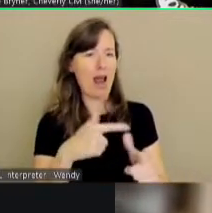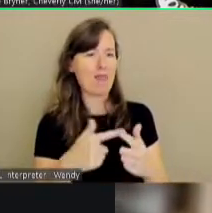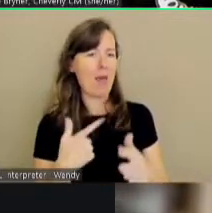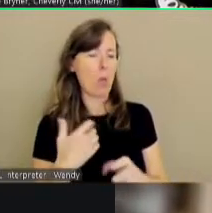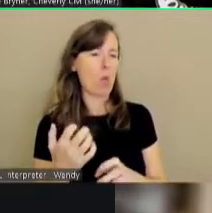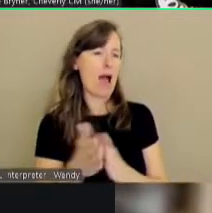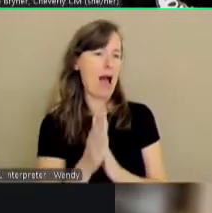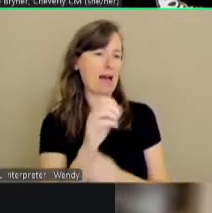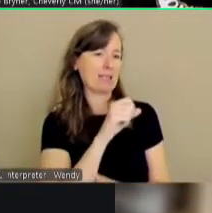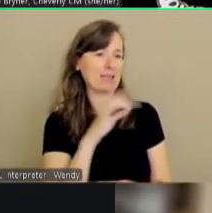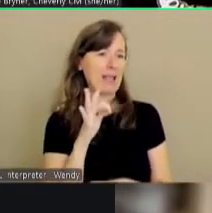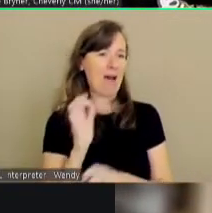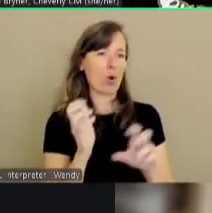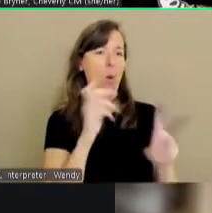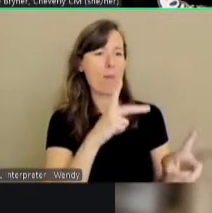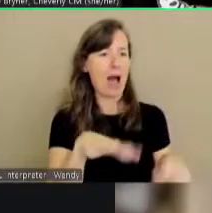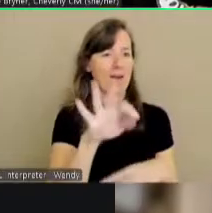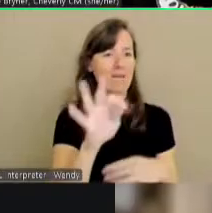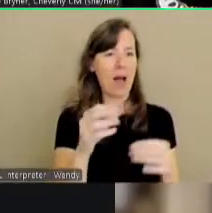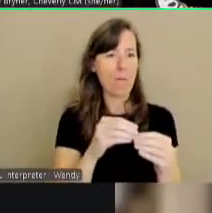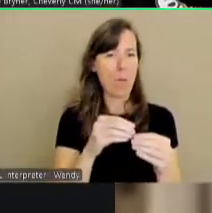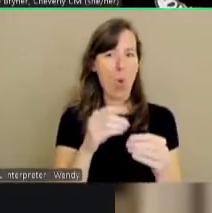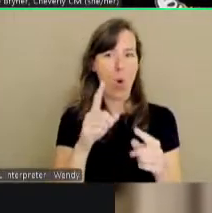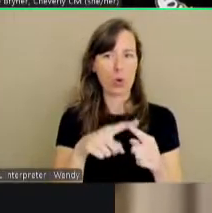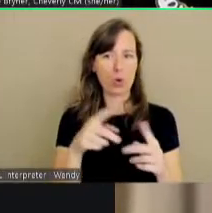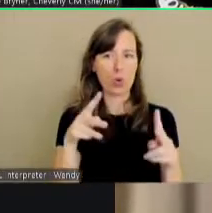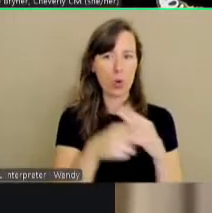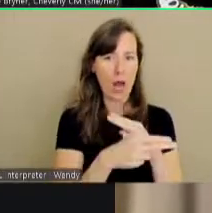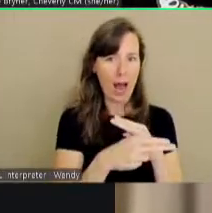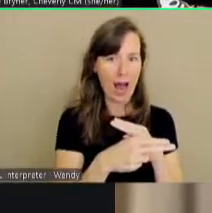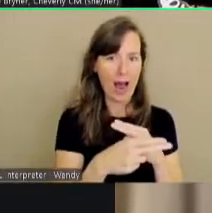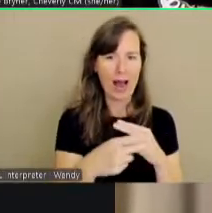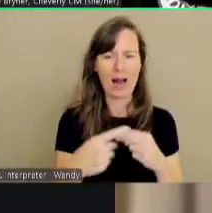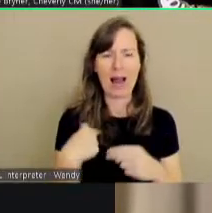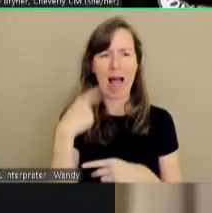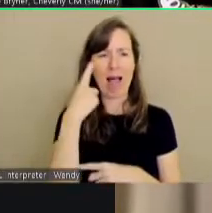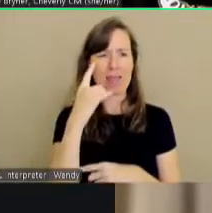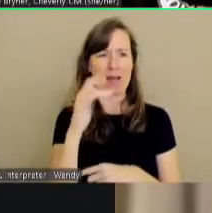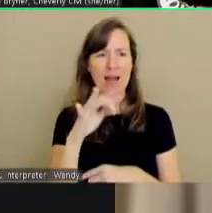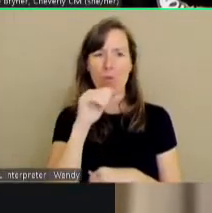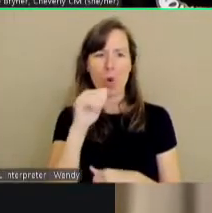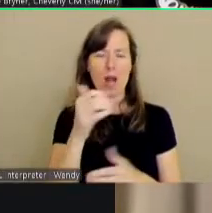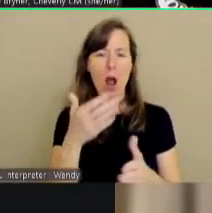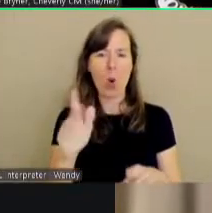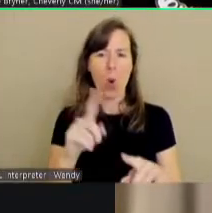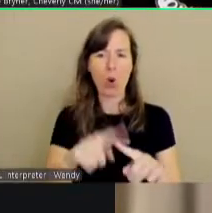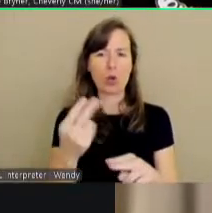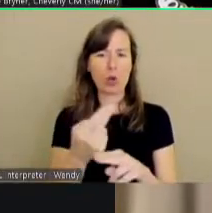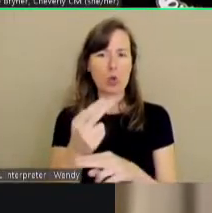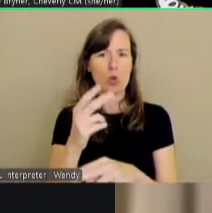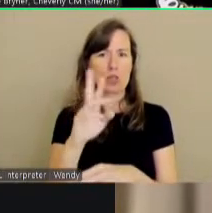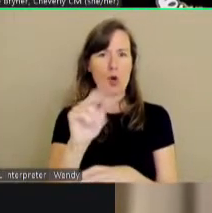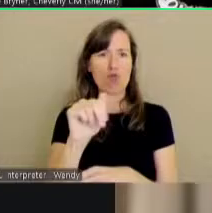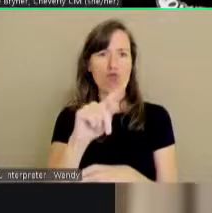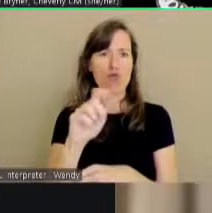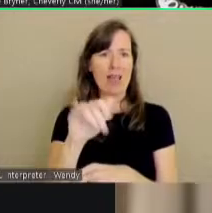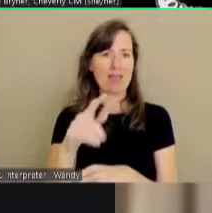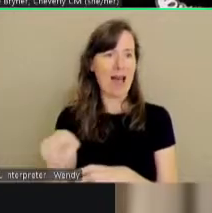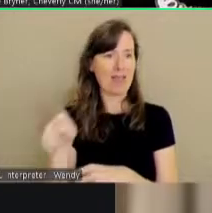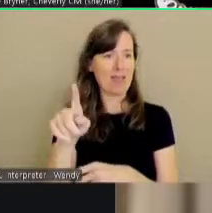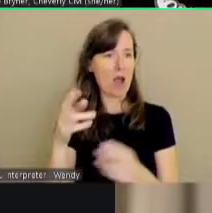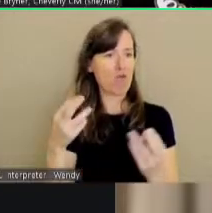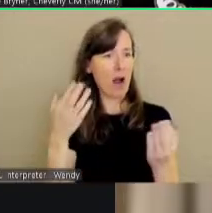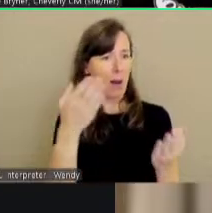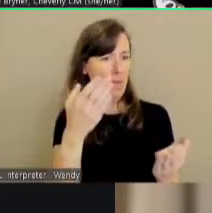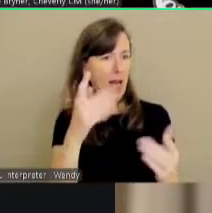places to cut. I think if we're not going to be using the tax rate that staff recommends, then